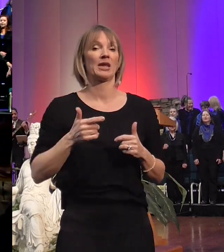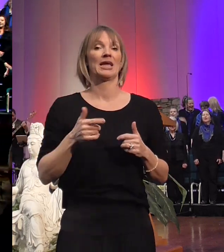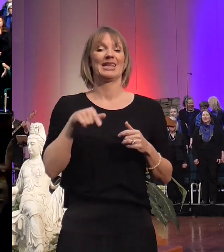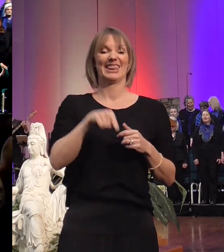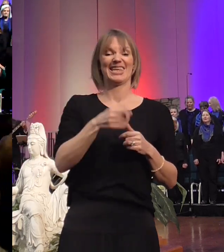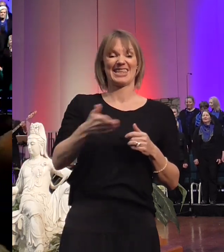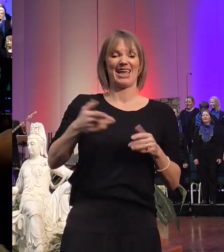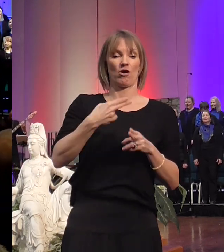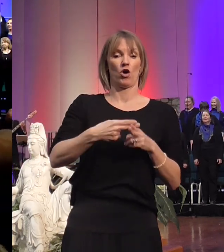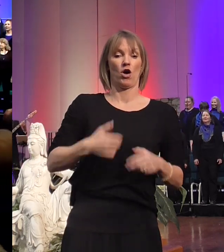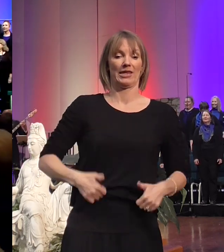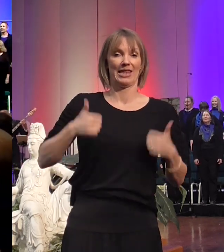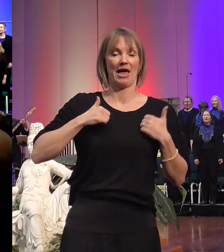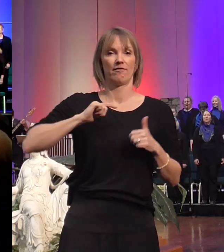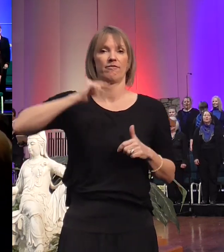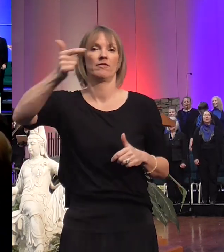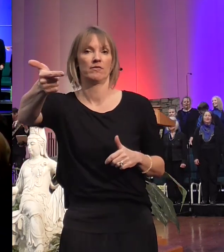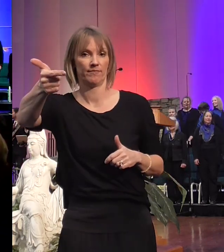It is this thing called life.